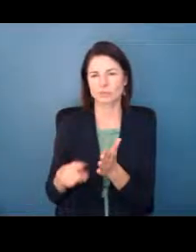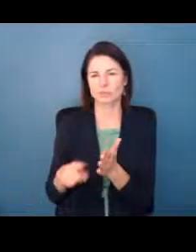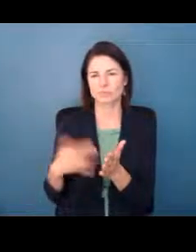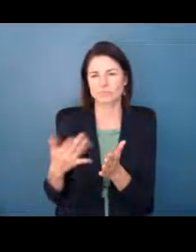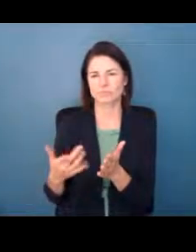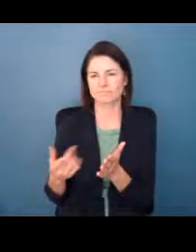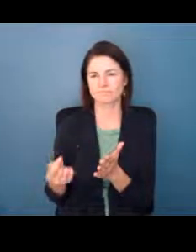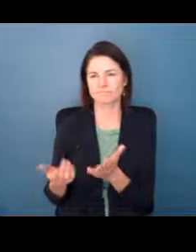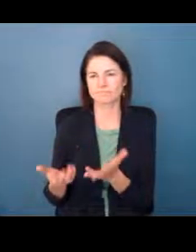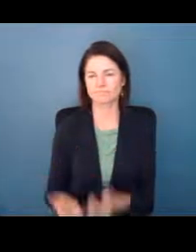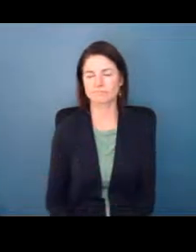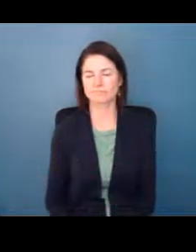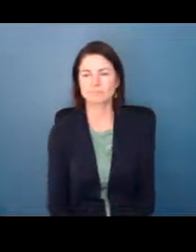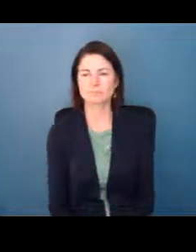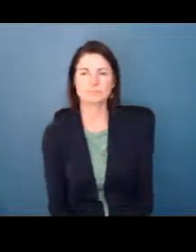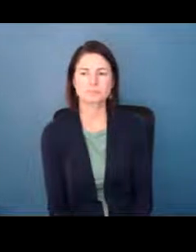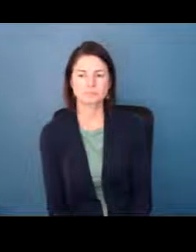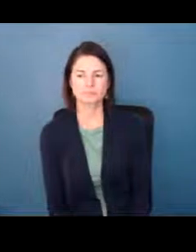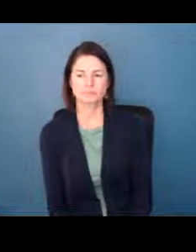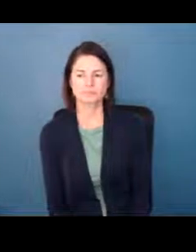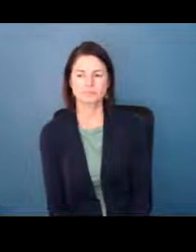if possible. Thank you.